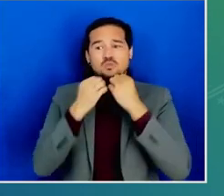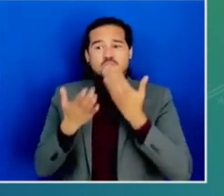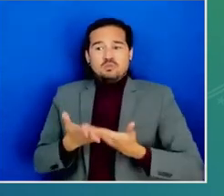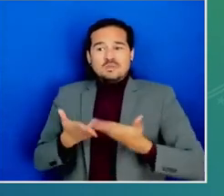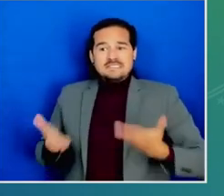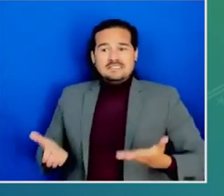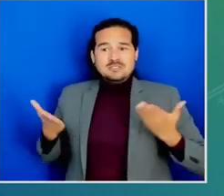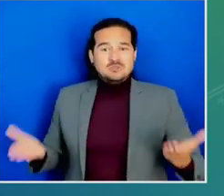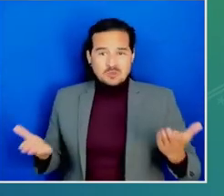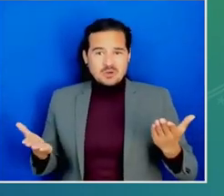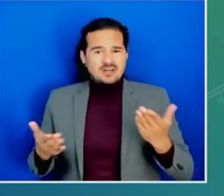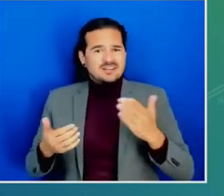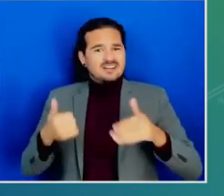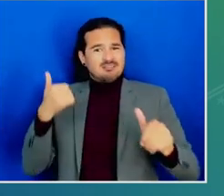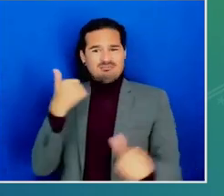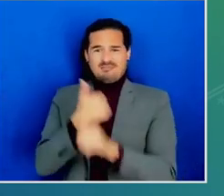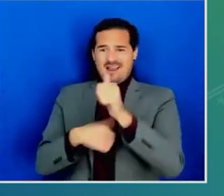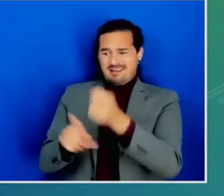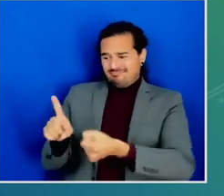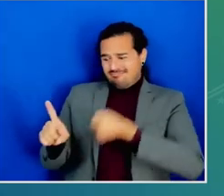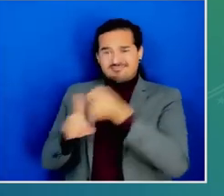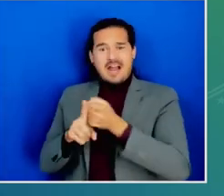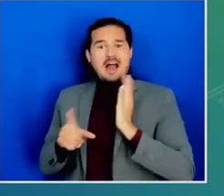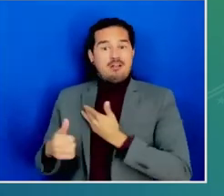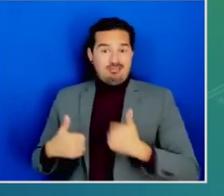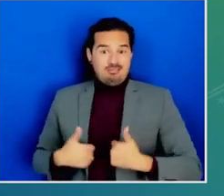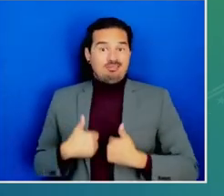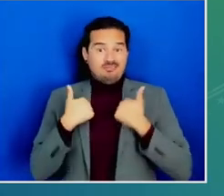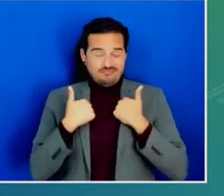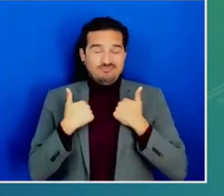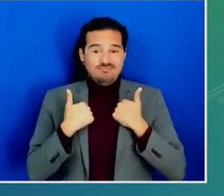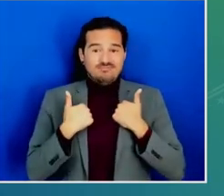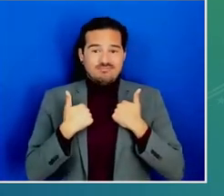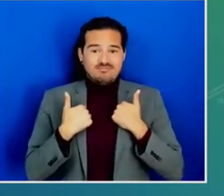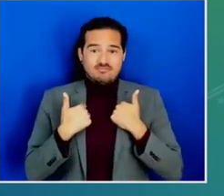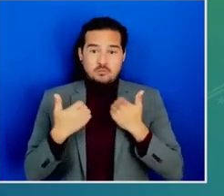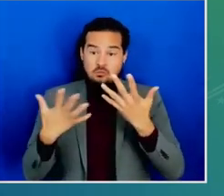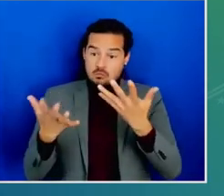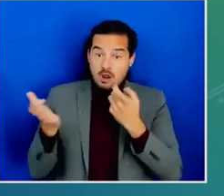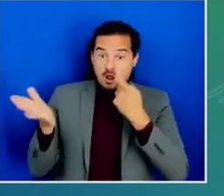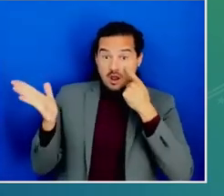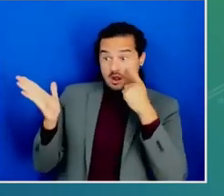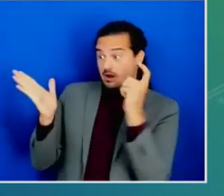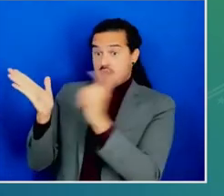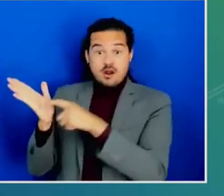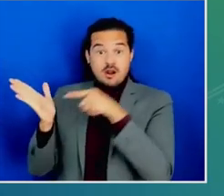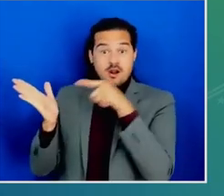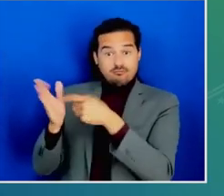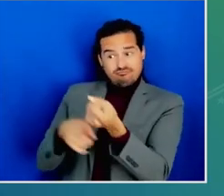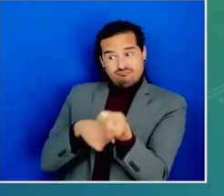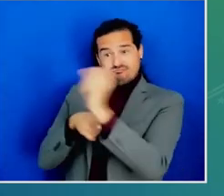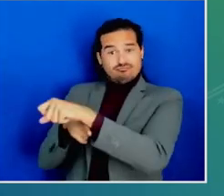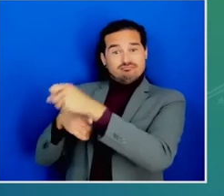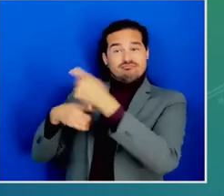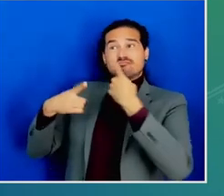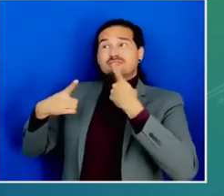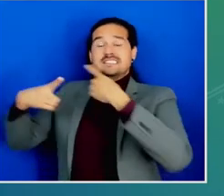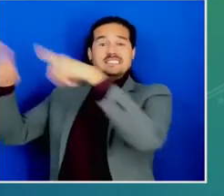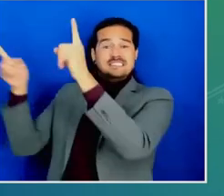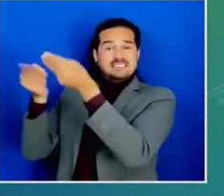our lifetimes. And our success will require the engagement of every community, every sector in our